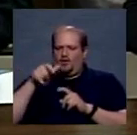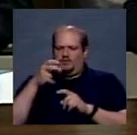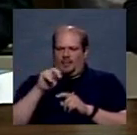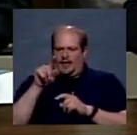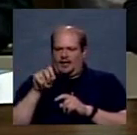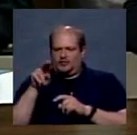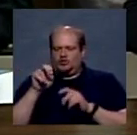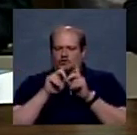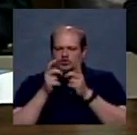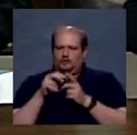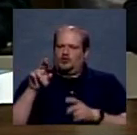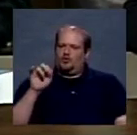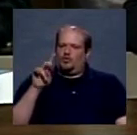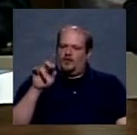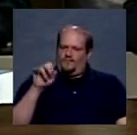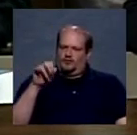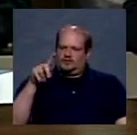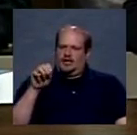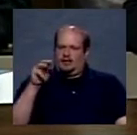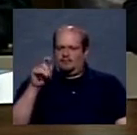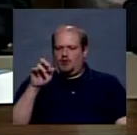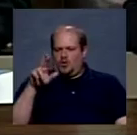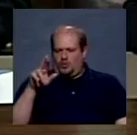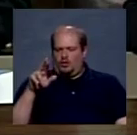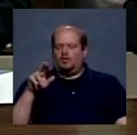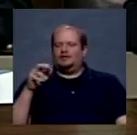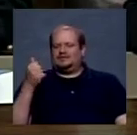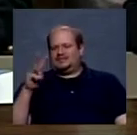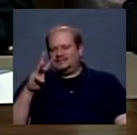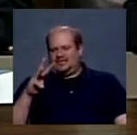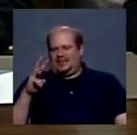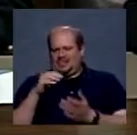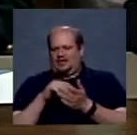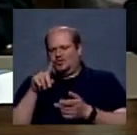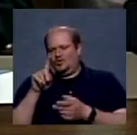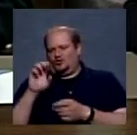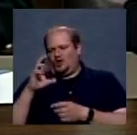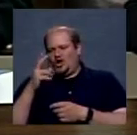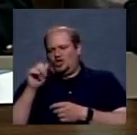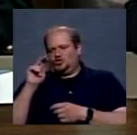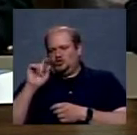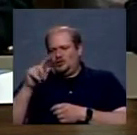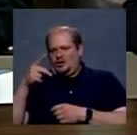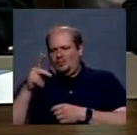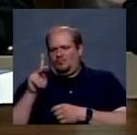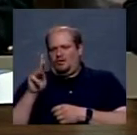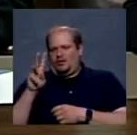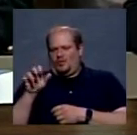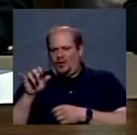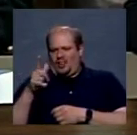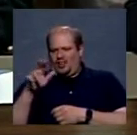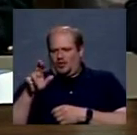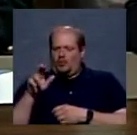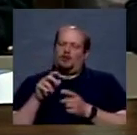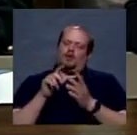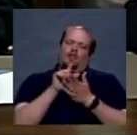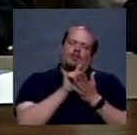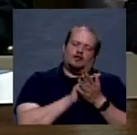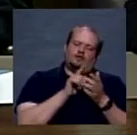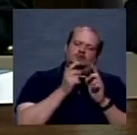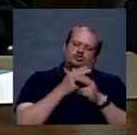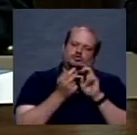district titled Riverside Motors, short form PDC, located at 16,100 Chenal Parkway, Little Rock, Arkansas, and an ordinance